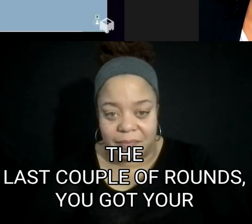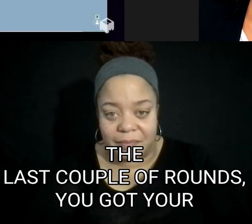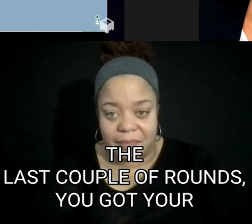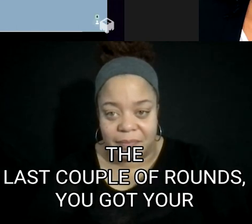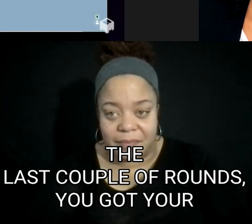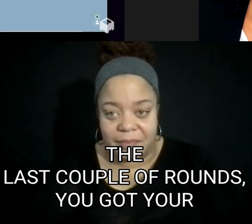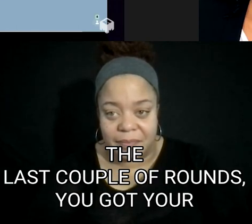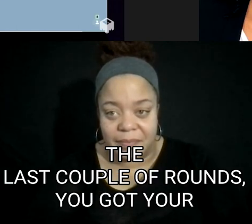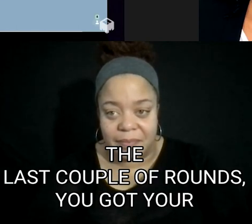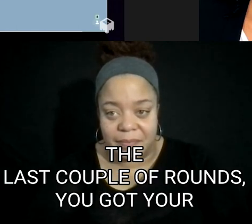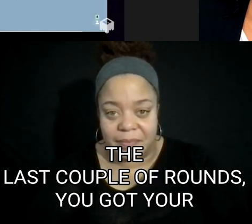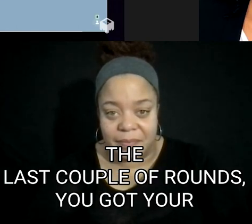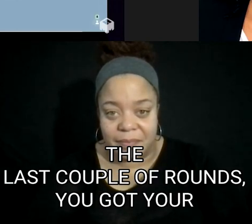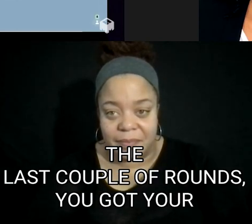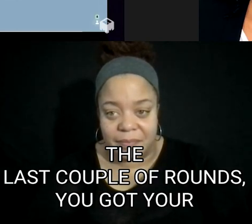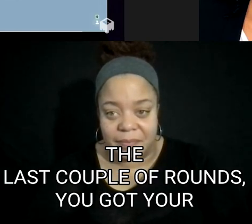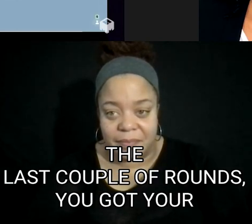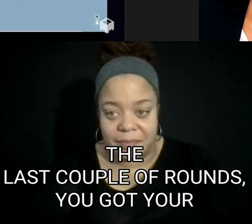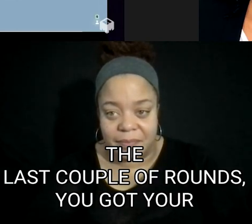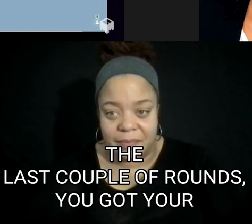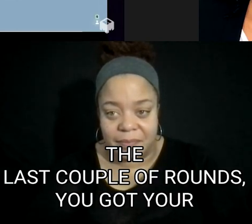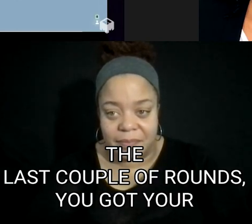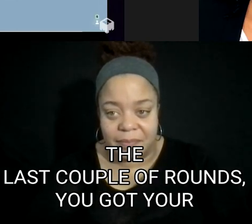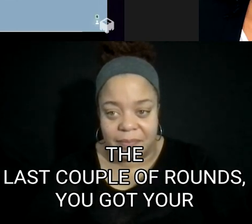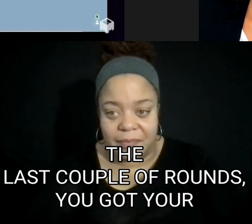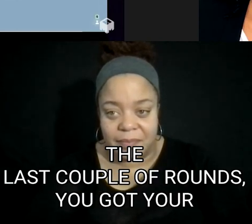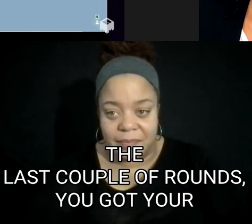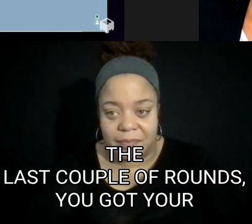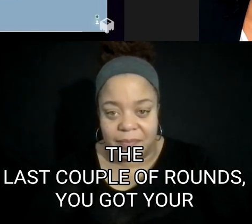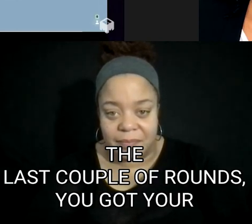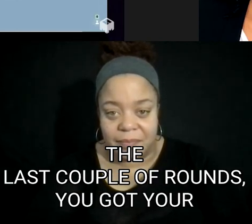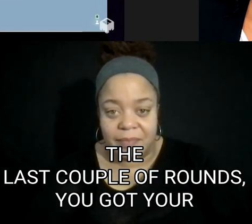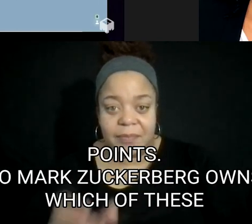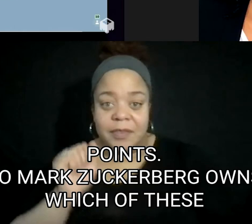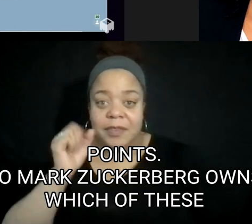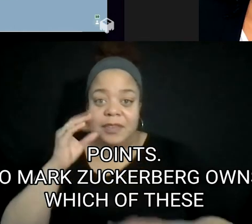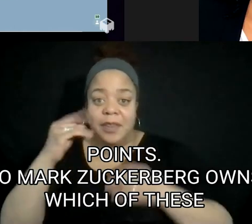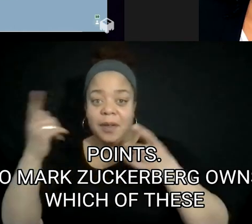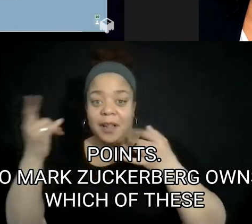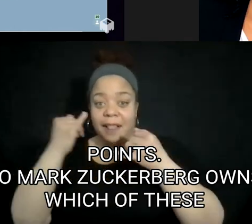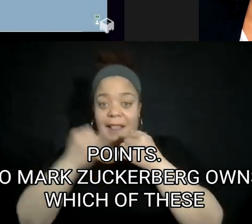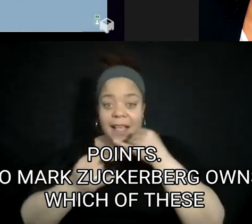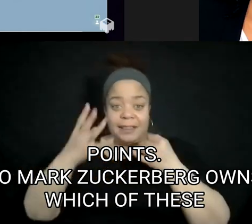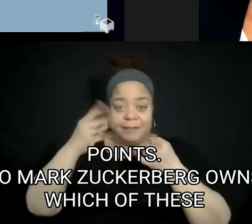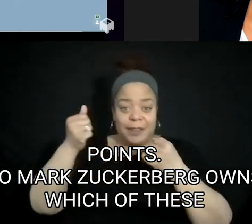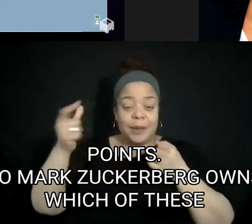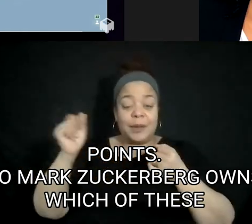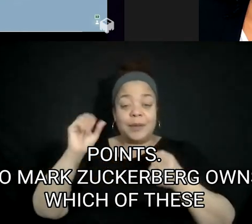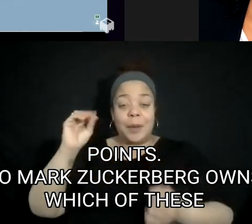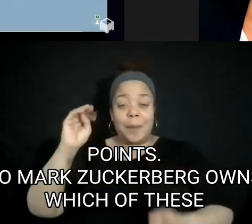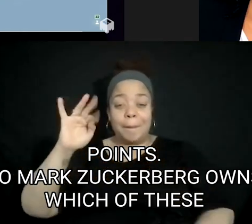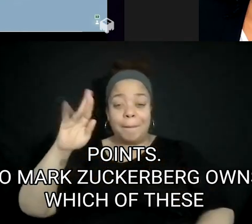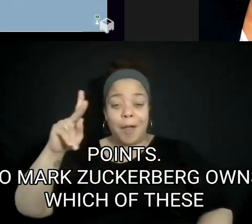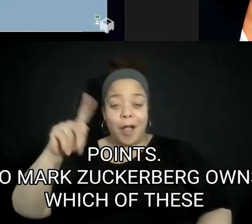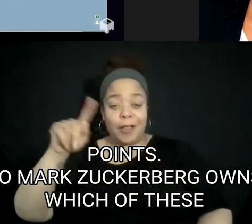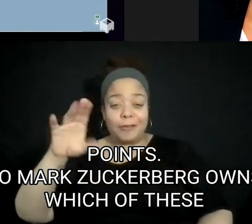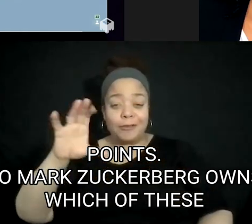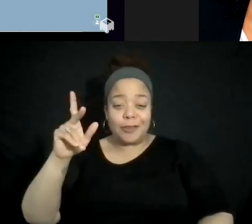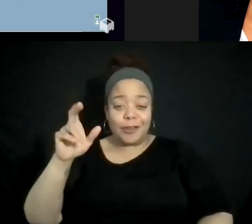Mark Zuckerberg owns which of these companies? And you can select any or all that apply. Facebook,